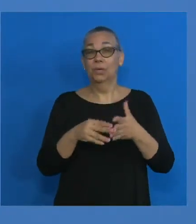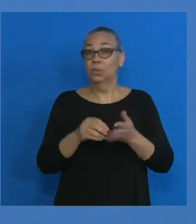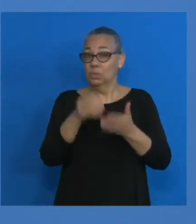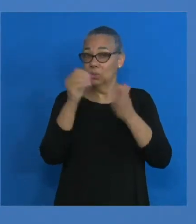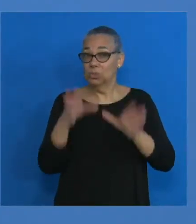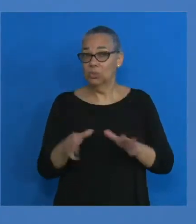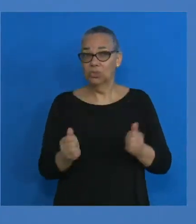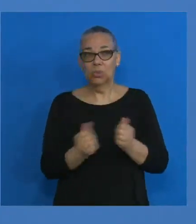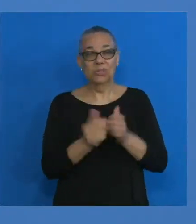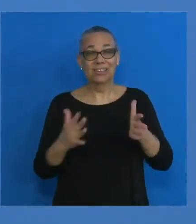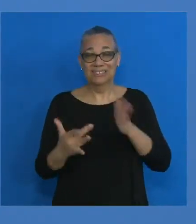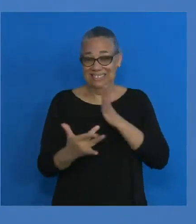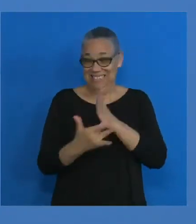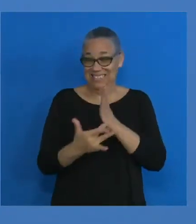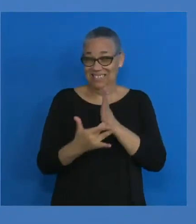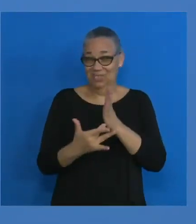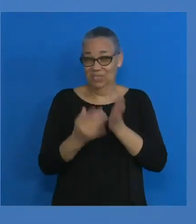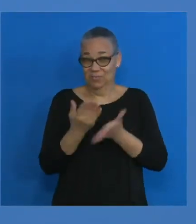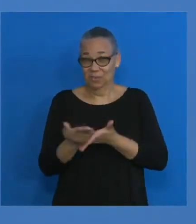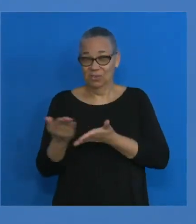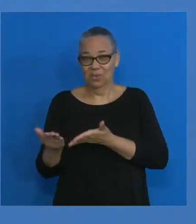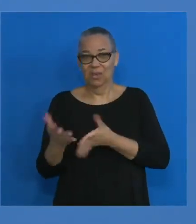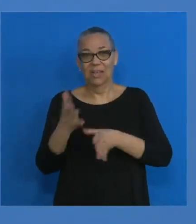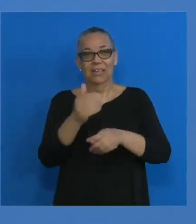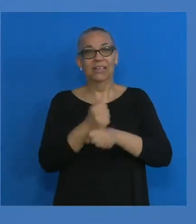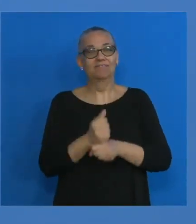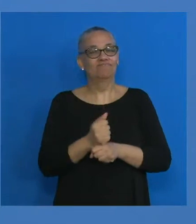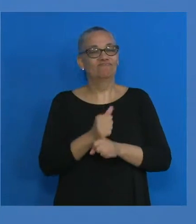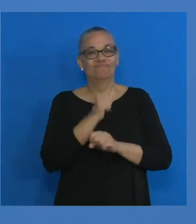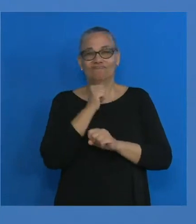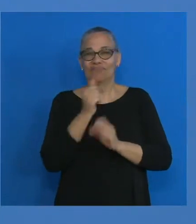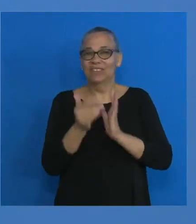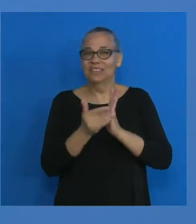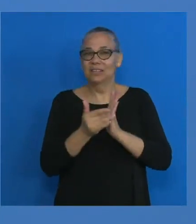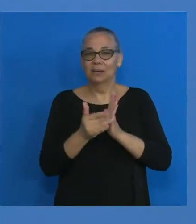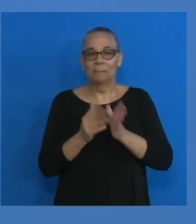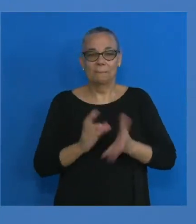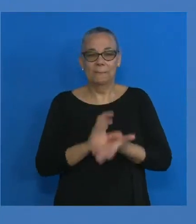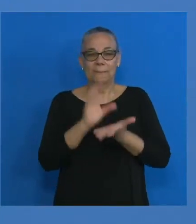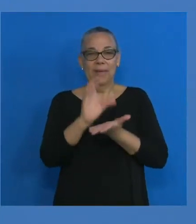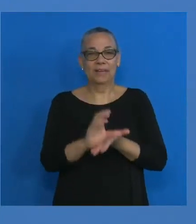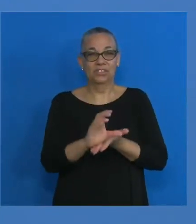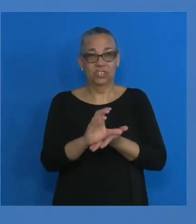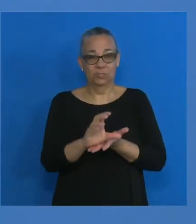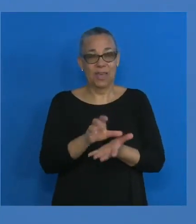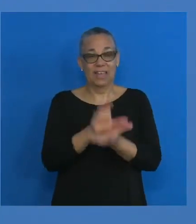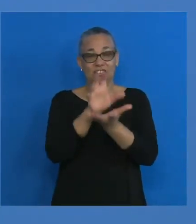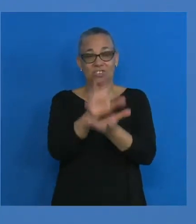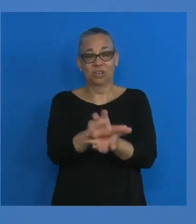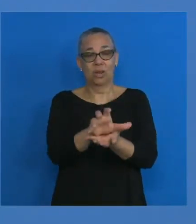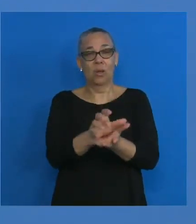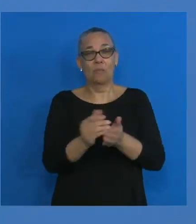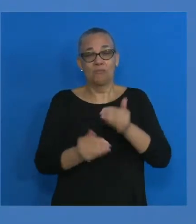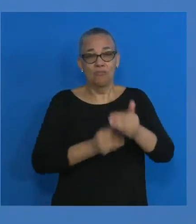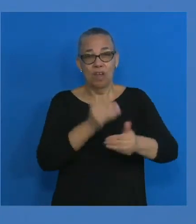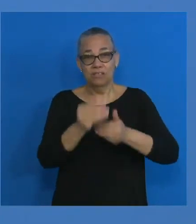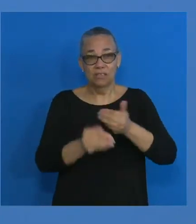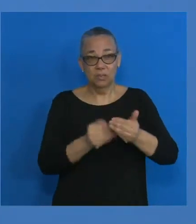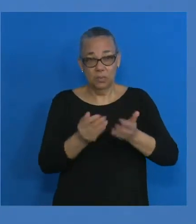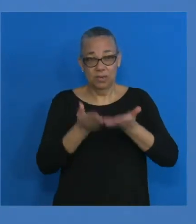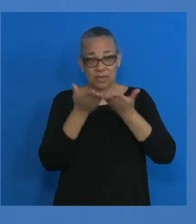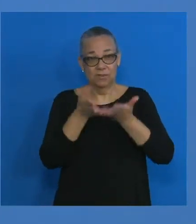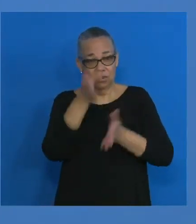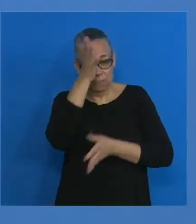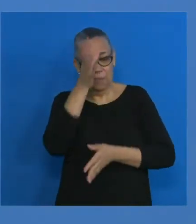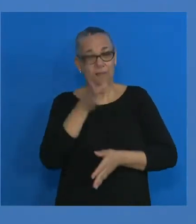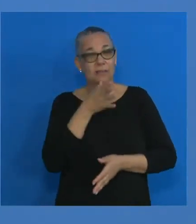devices will receive non-digital learning packets, and the process for collecting the packets will be communicated to parents by the school principal.